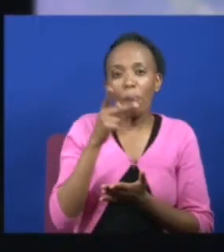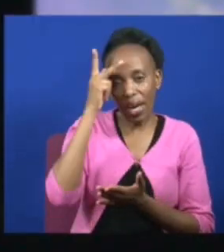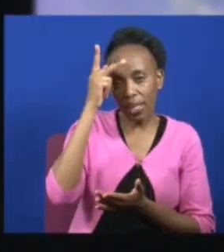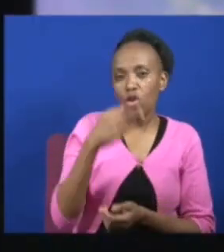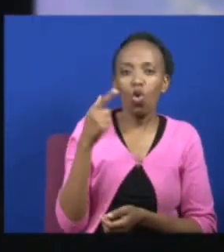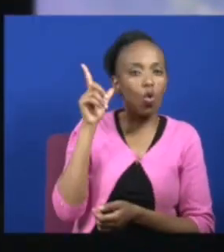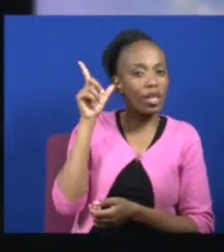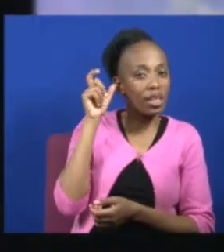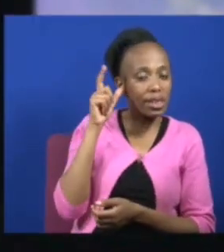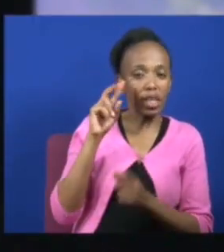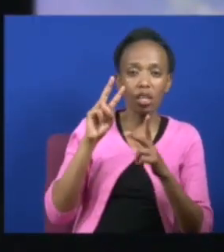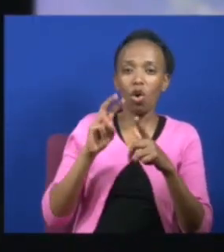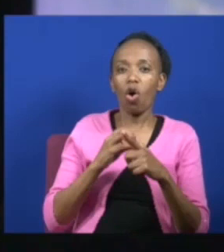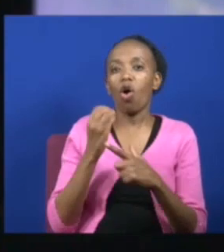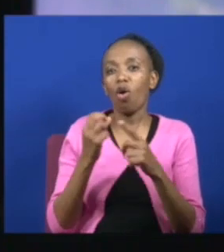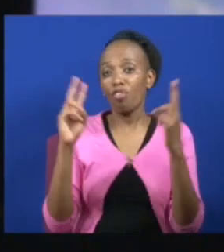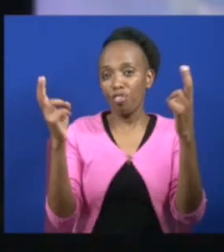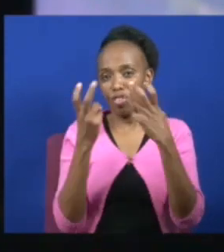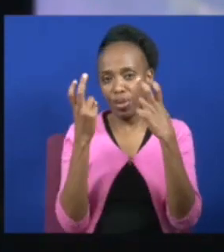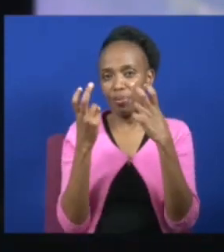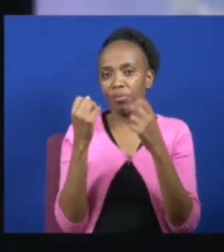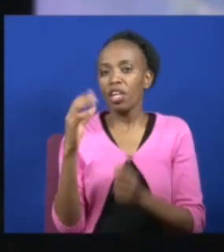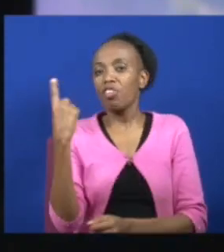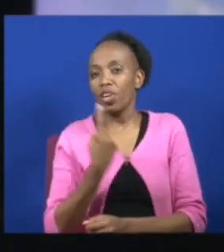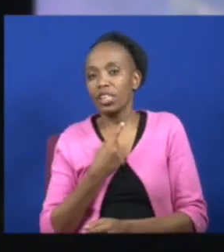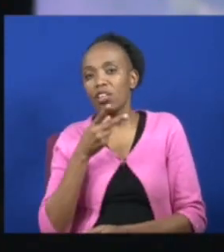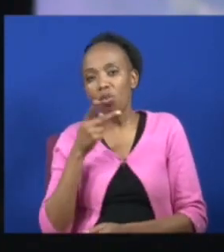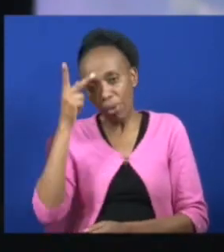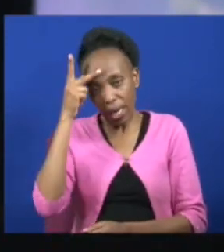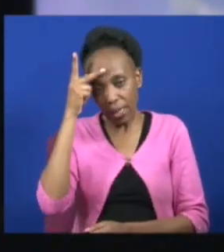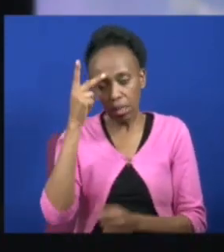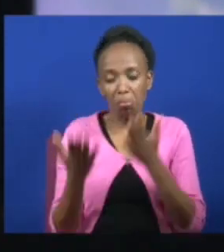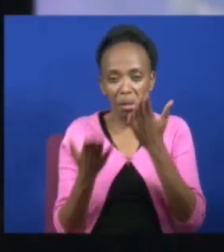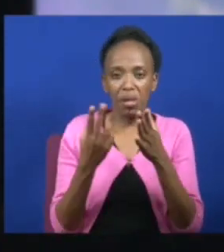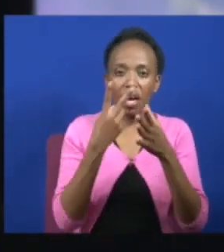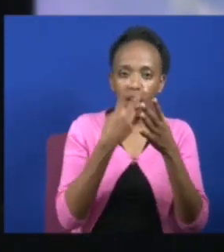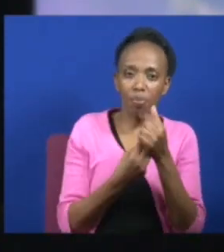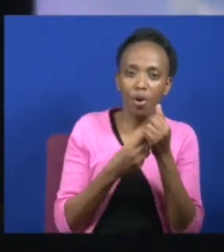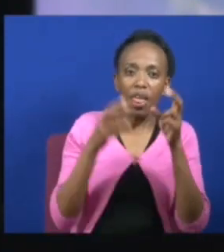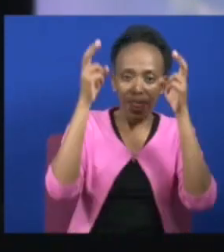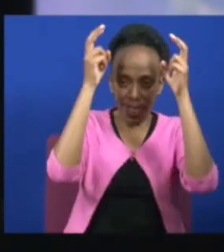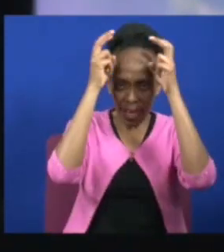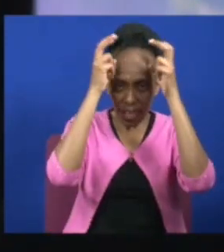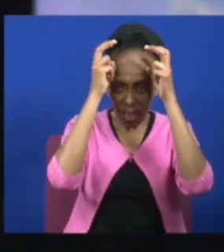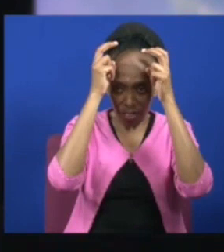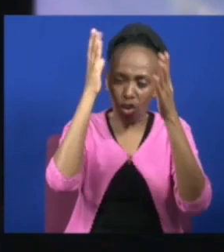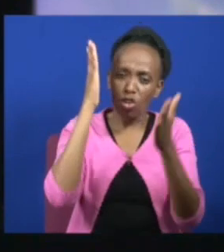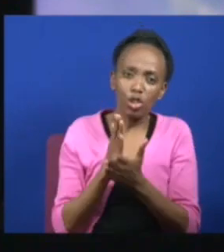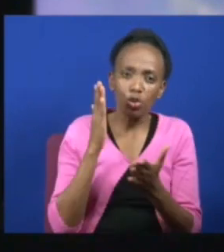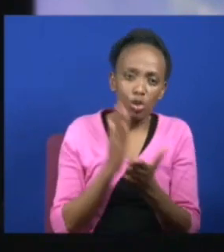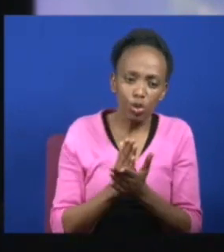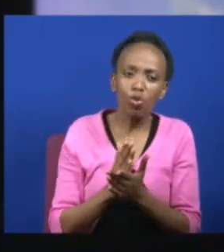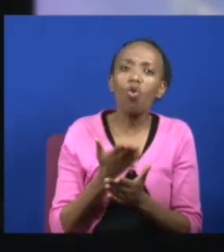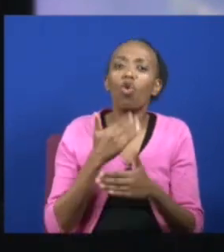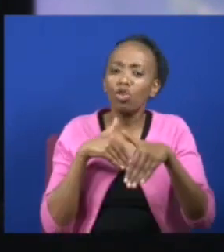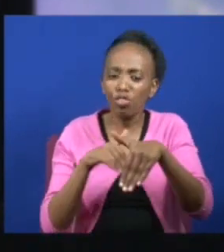who is listening or viewing. Whether you're a single parent or you're a couple, the devil is actually after